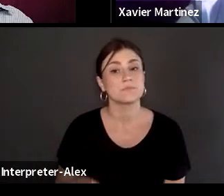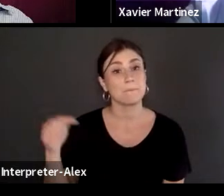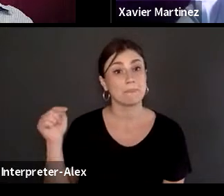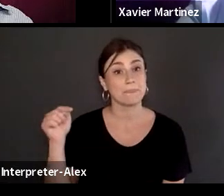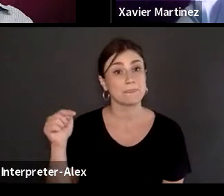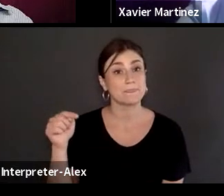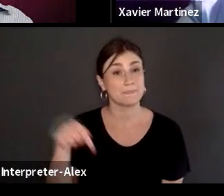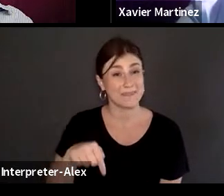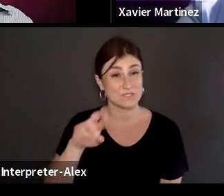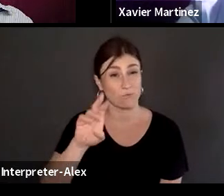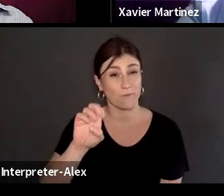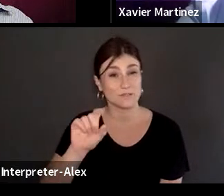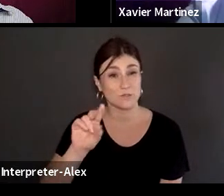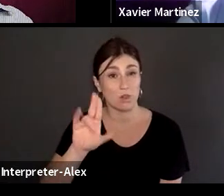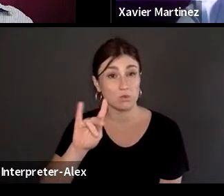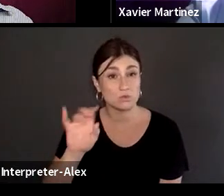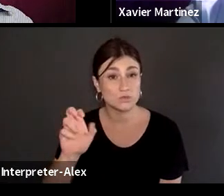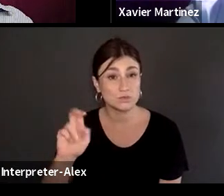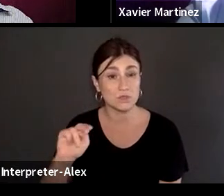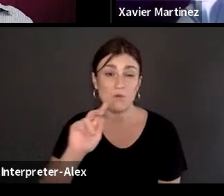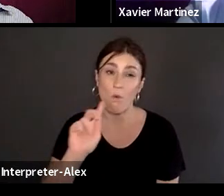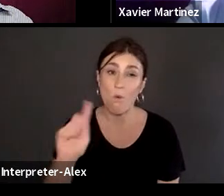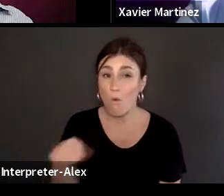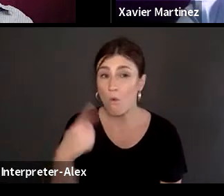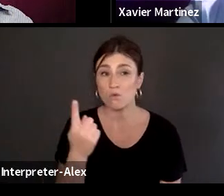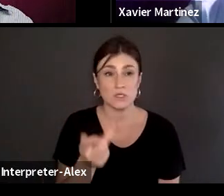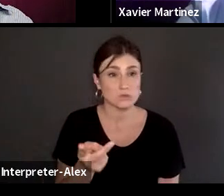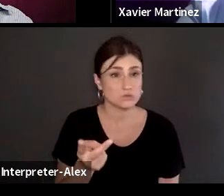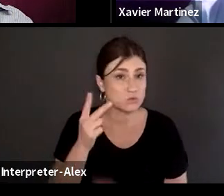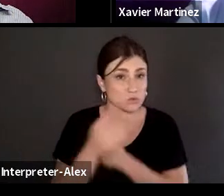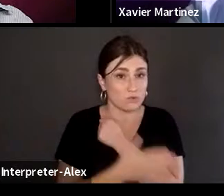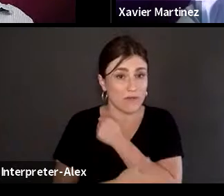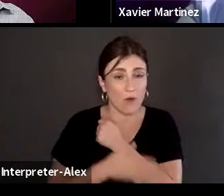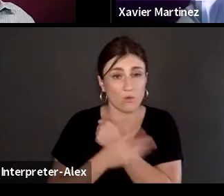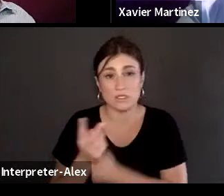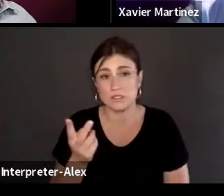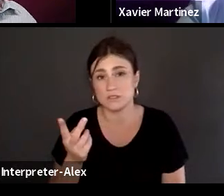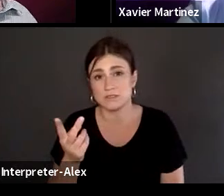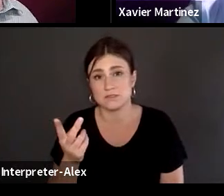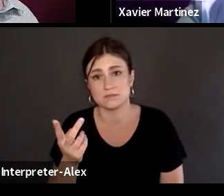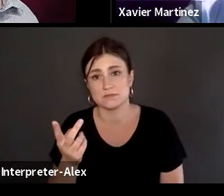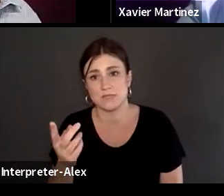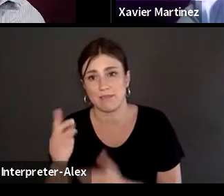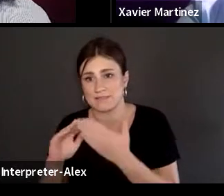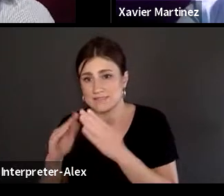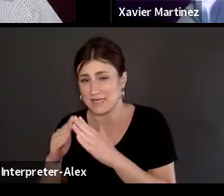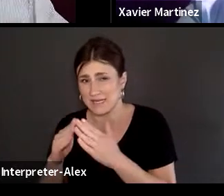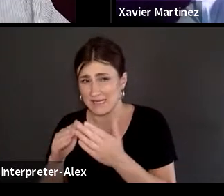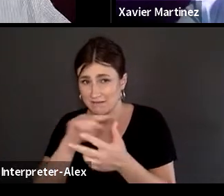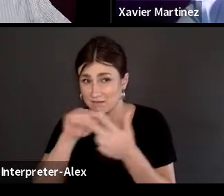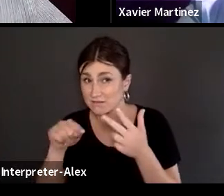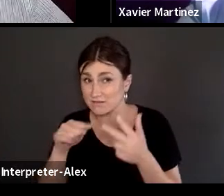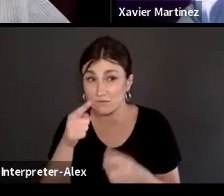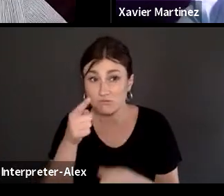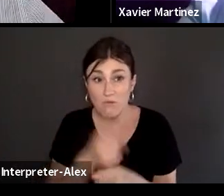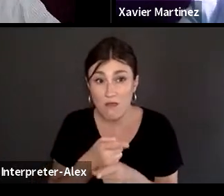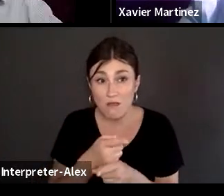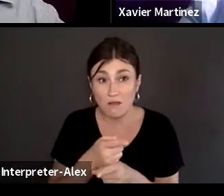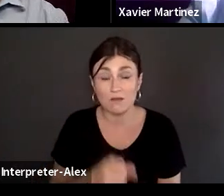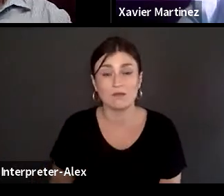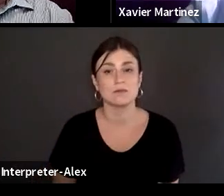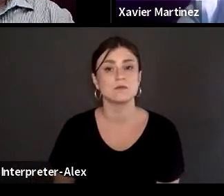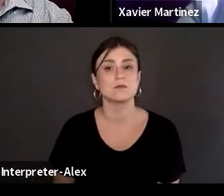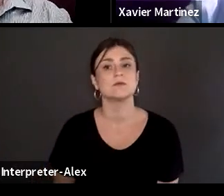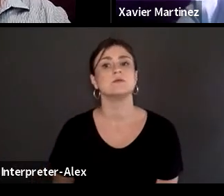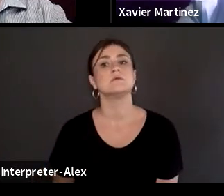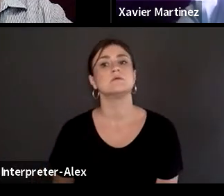the application of the grant, it only involves the two counties and the city, correct? So I understand